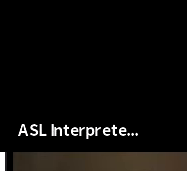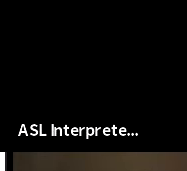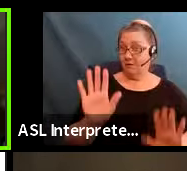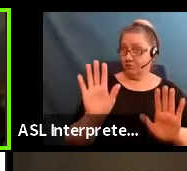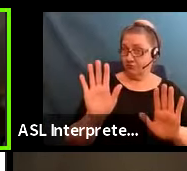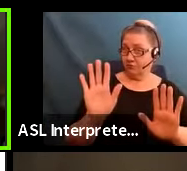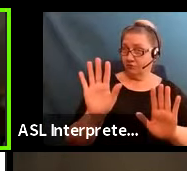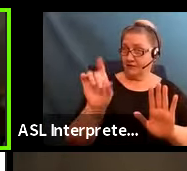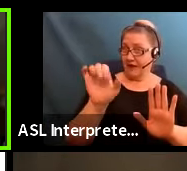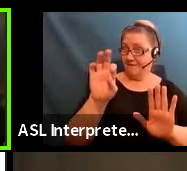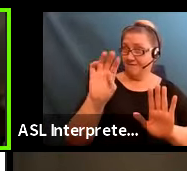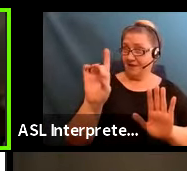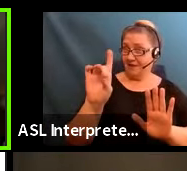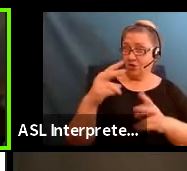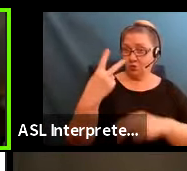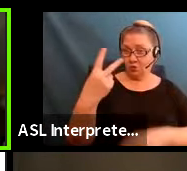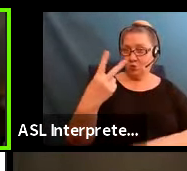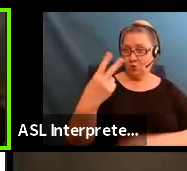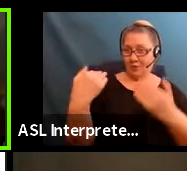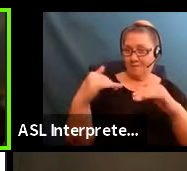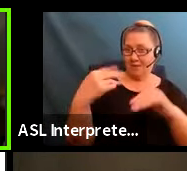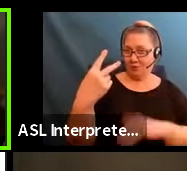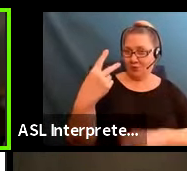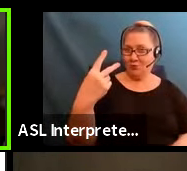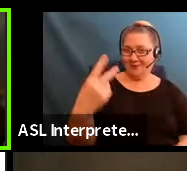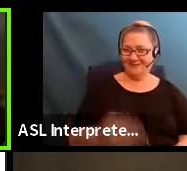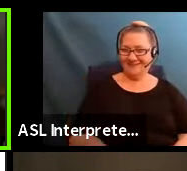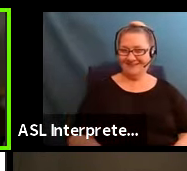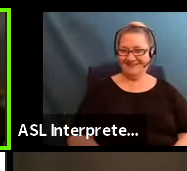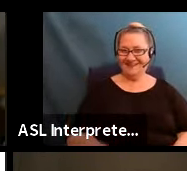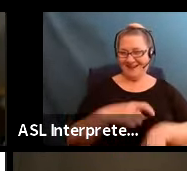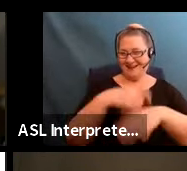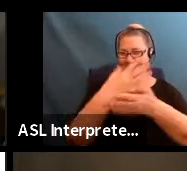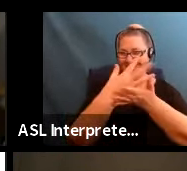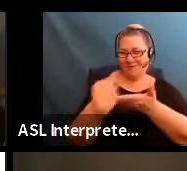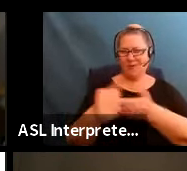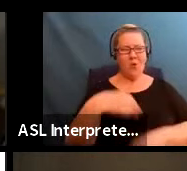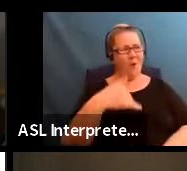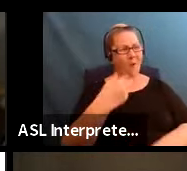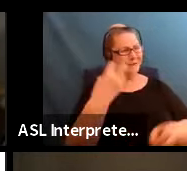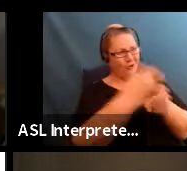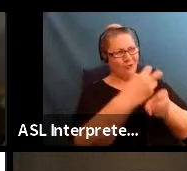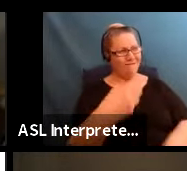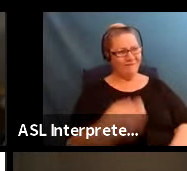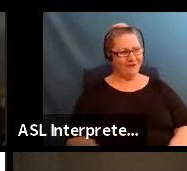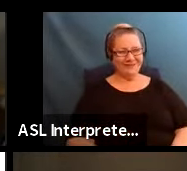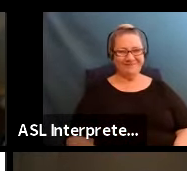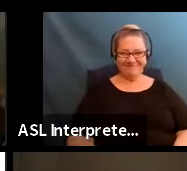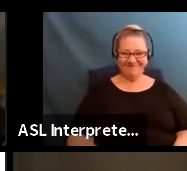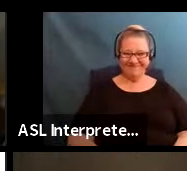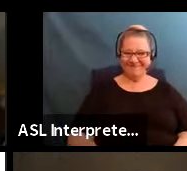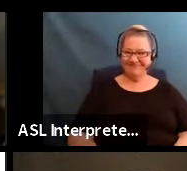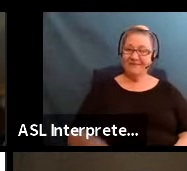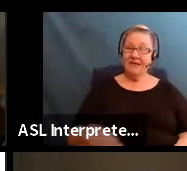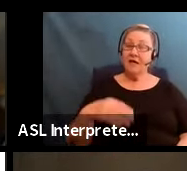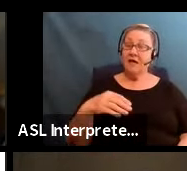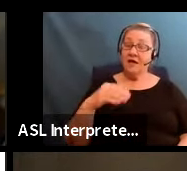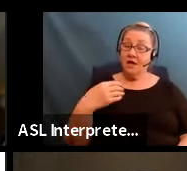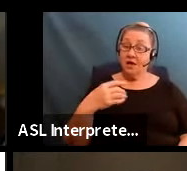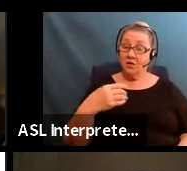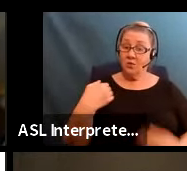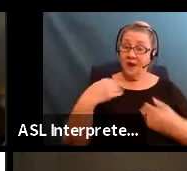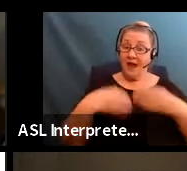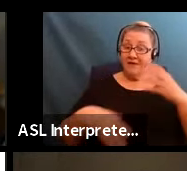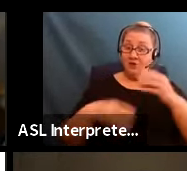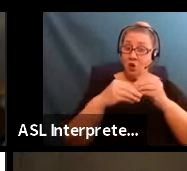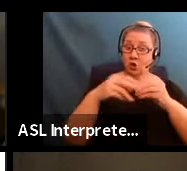tiering, David, yes. You have to pick 2 questions because we're going to run out of time. So difficult. Okay. First question, do we have total population numbers